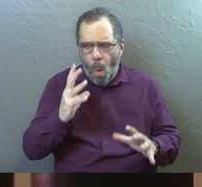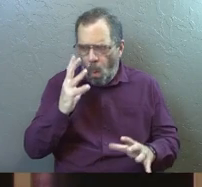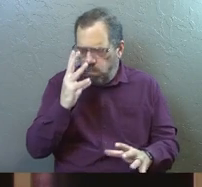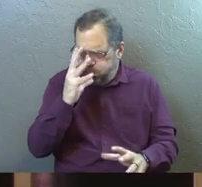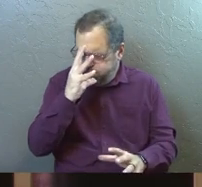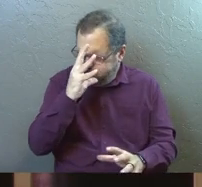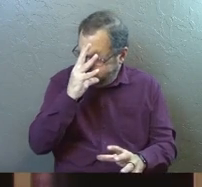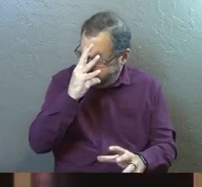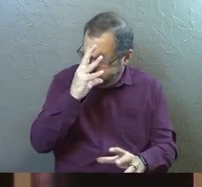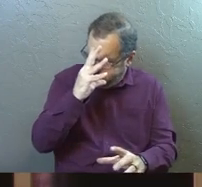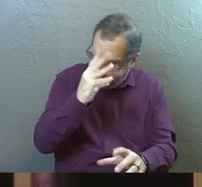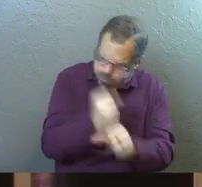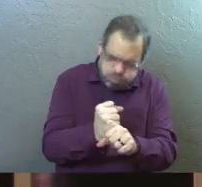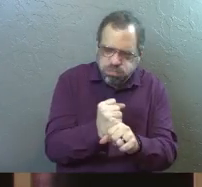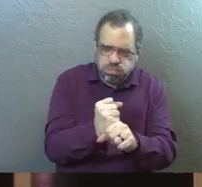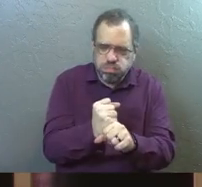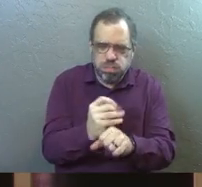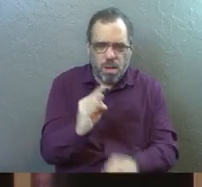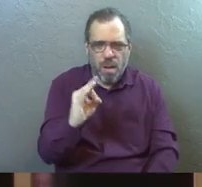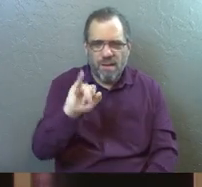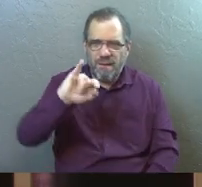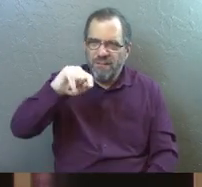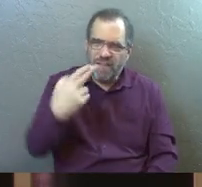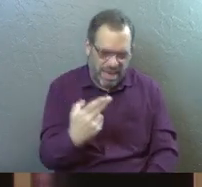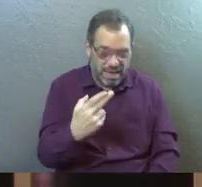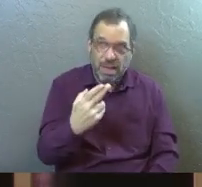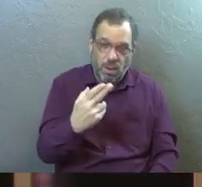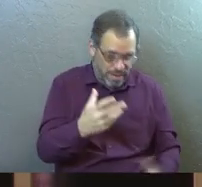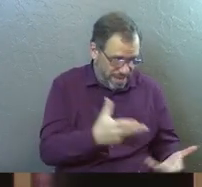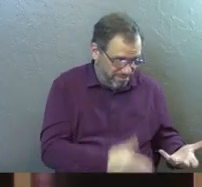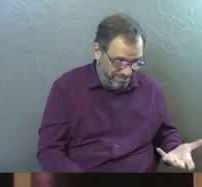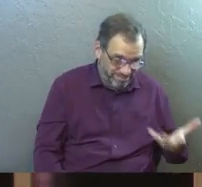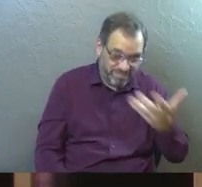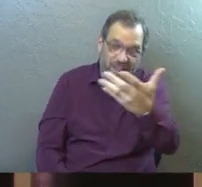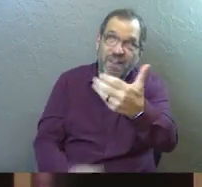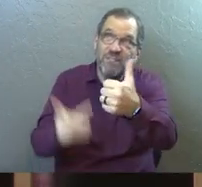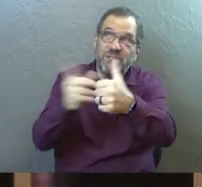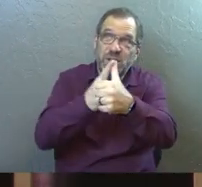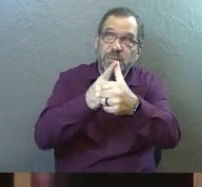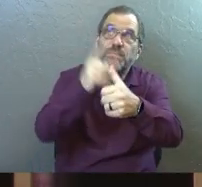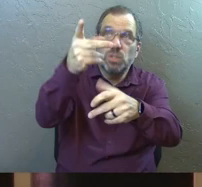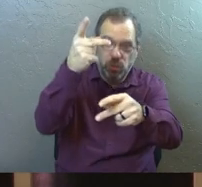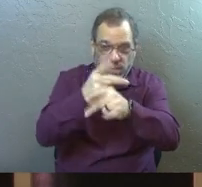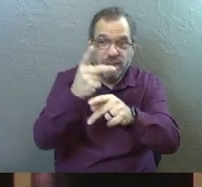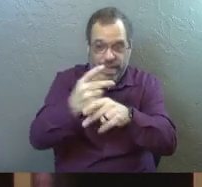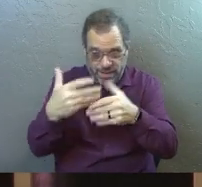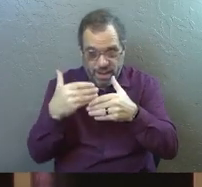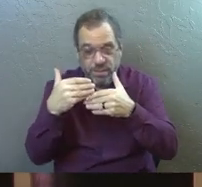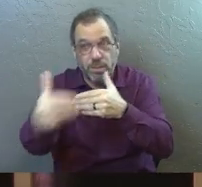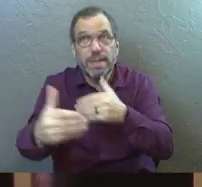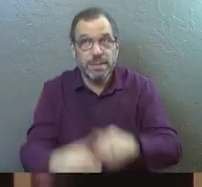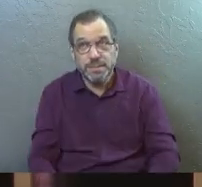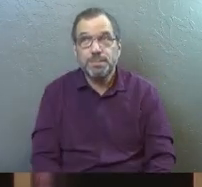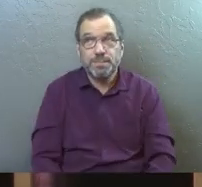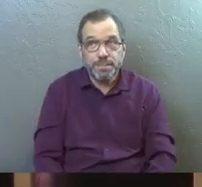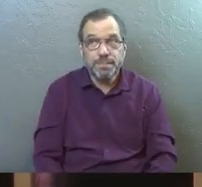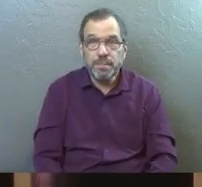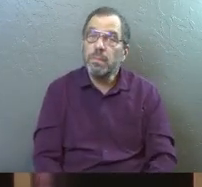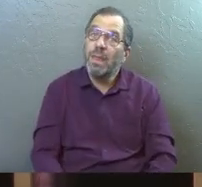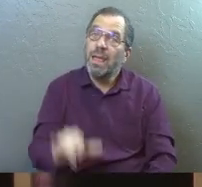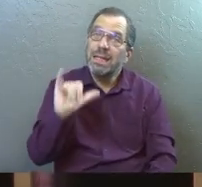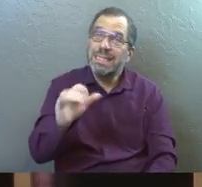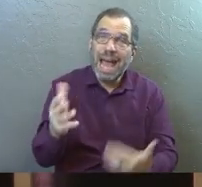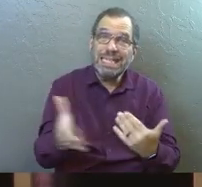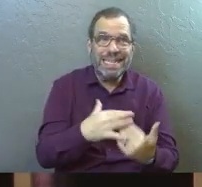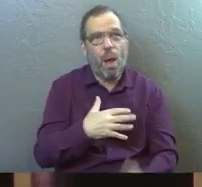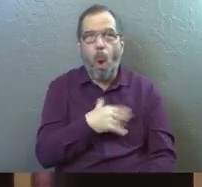of faith that, God, as I give to you what's first, you will take care of the rest. Amen. And that's